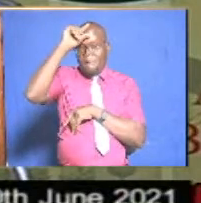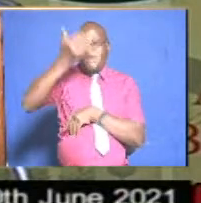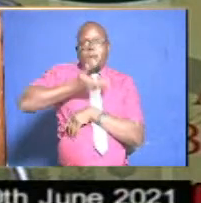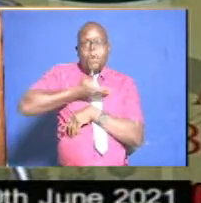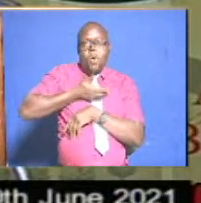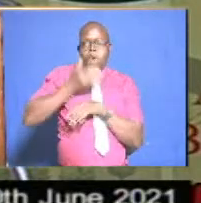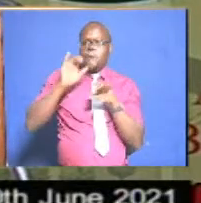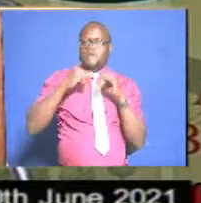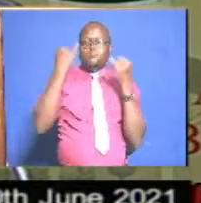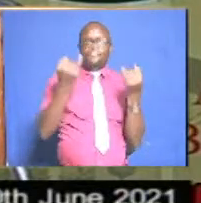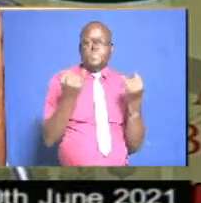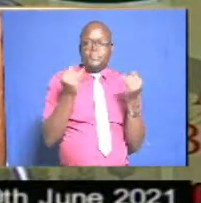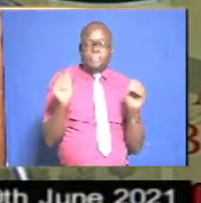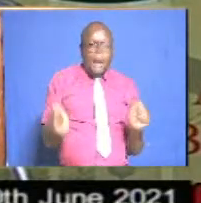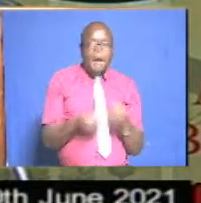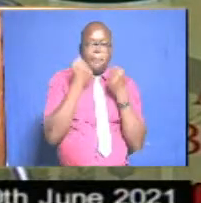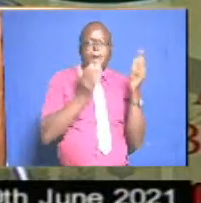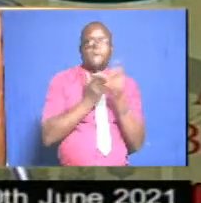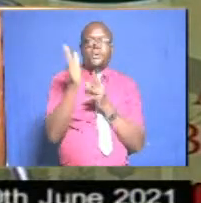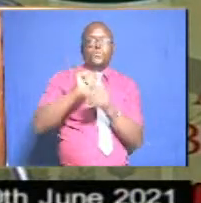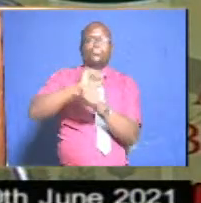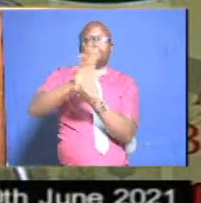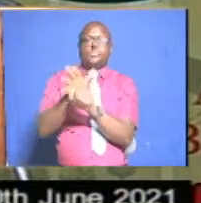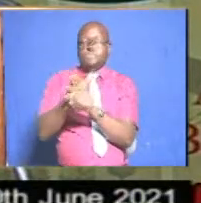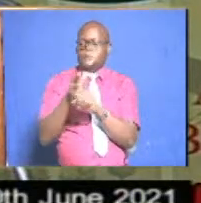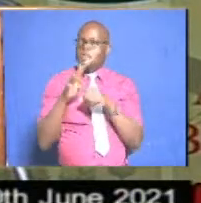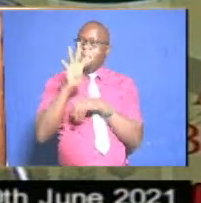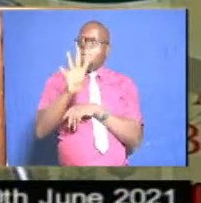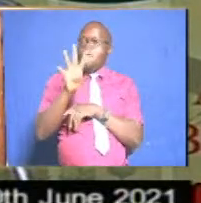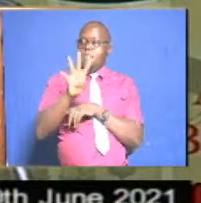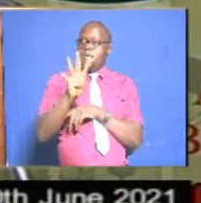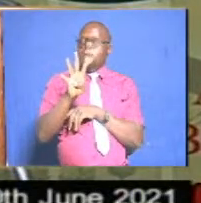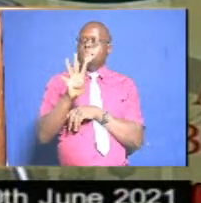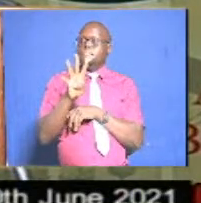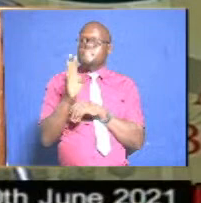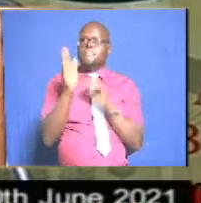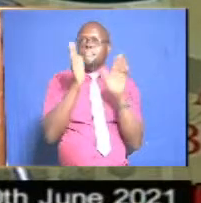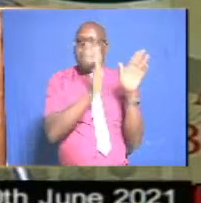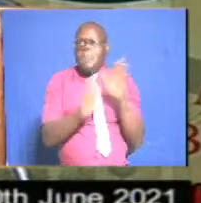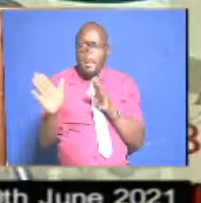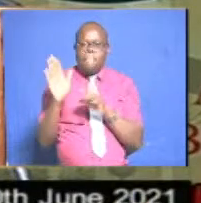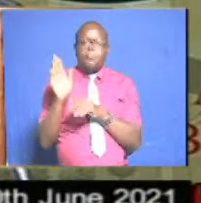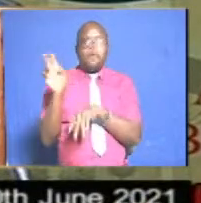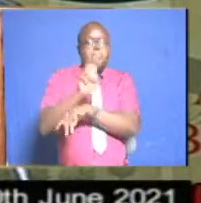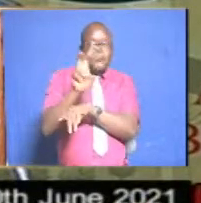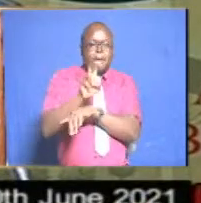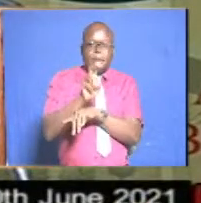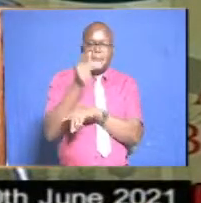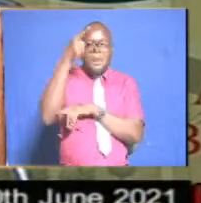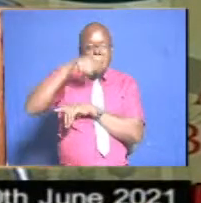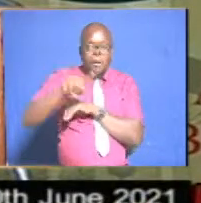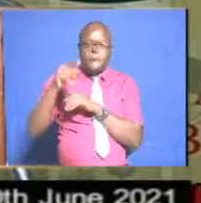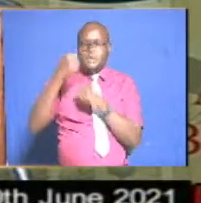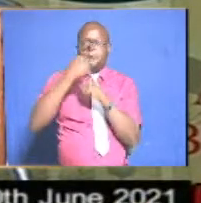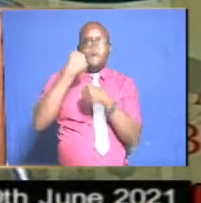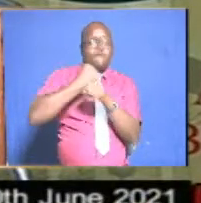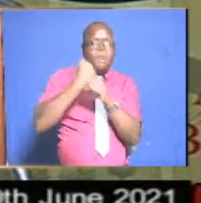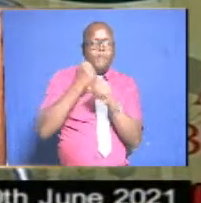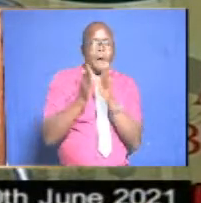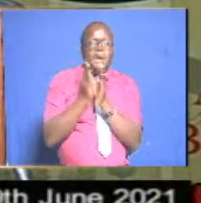COVID-19 pandemic. And fourth, strengthening the monetary policy framework and financial